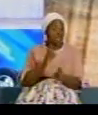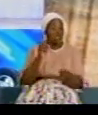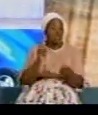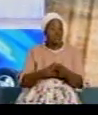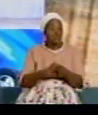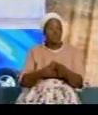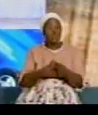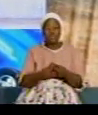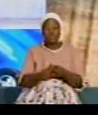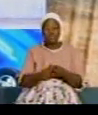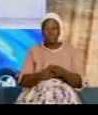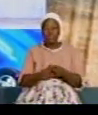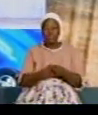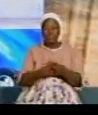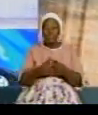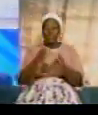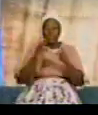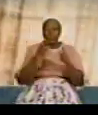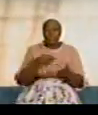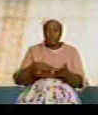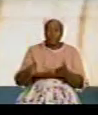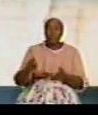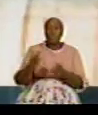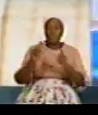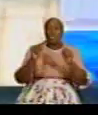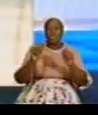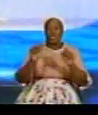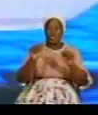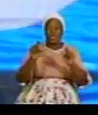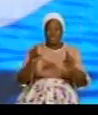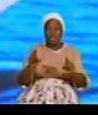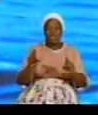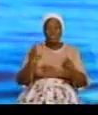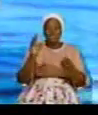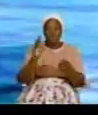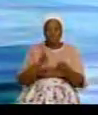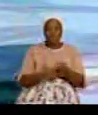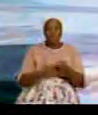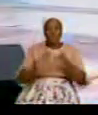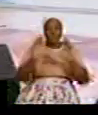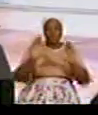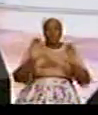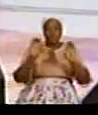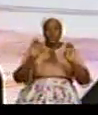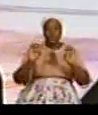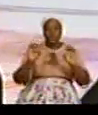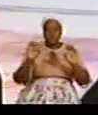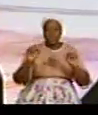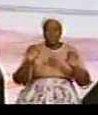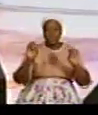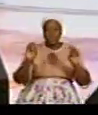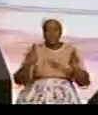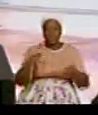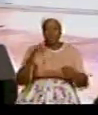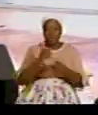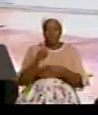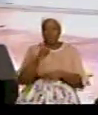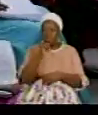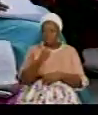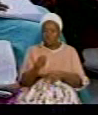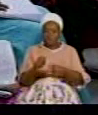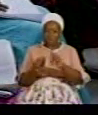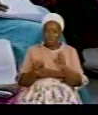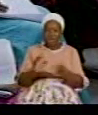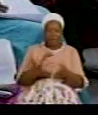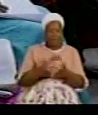give tribute to Caesar or not? Look at the next verse in verse 15. In